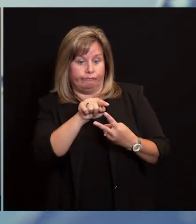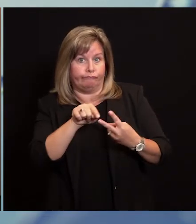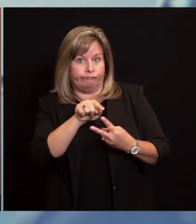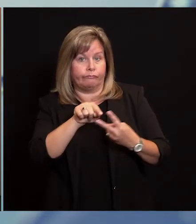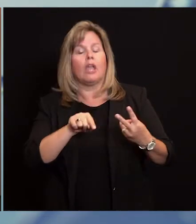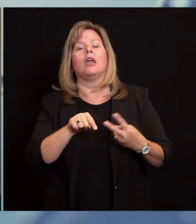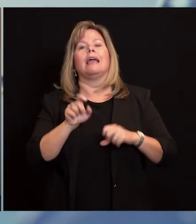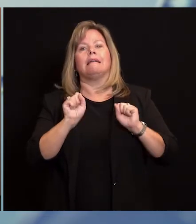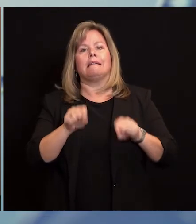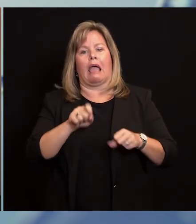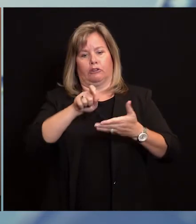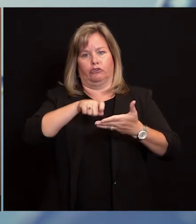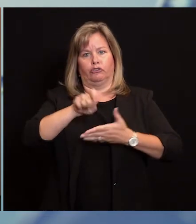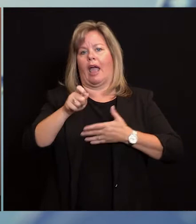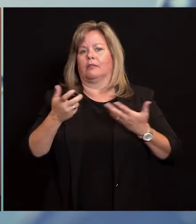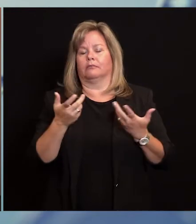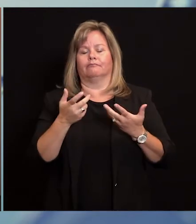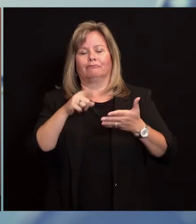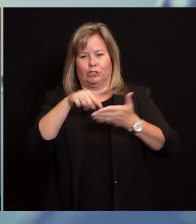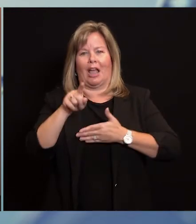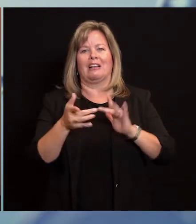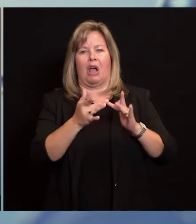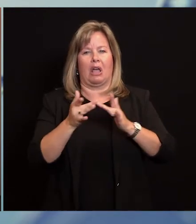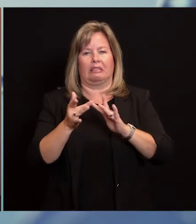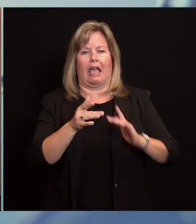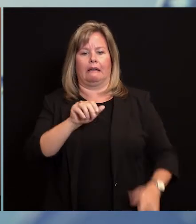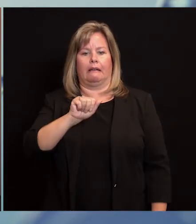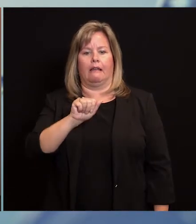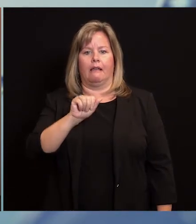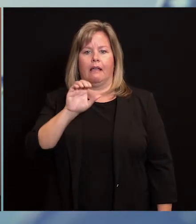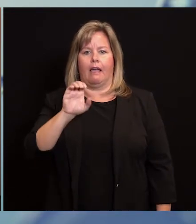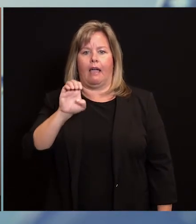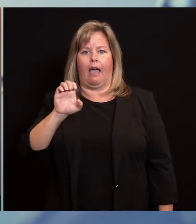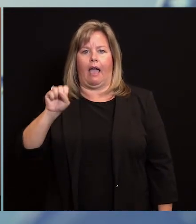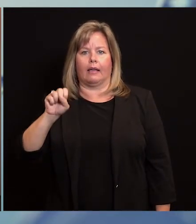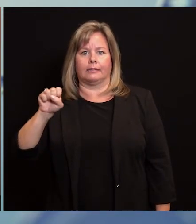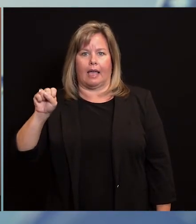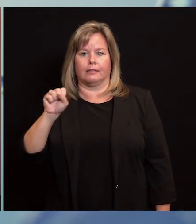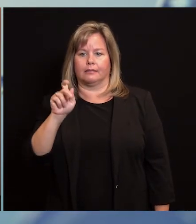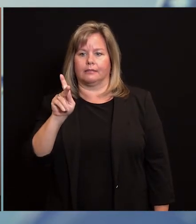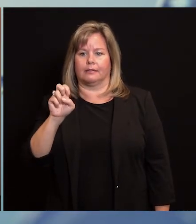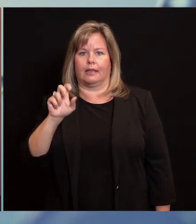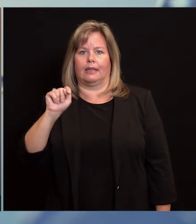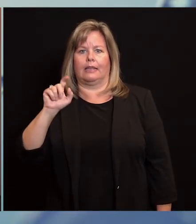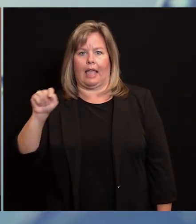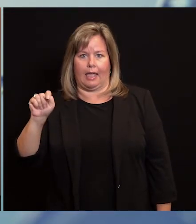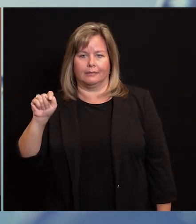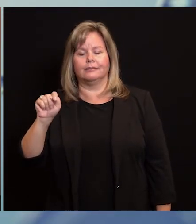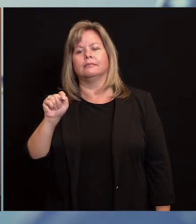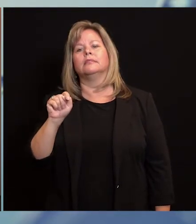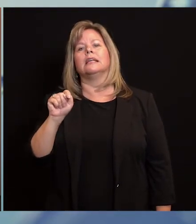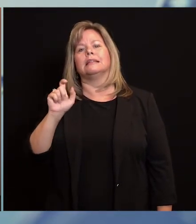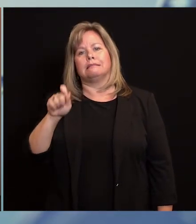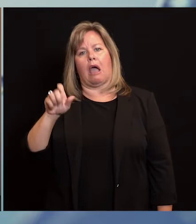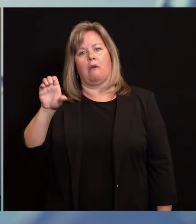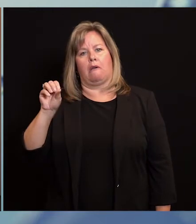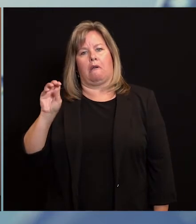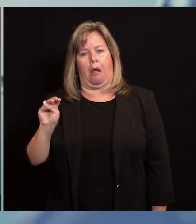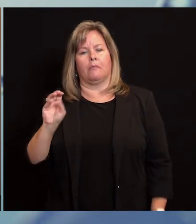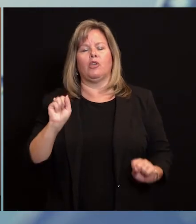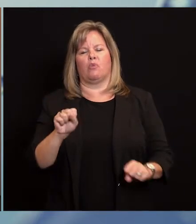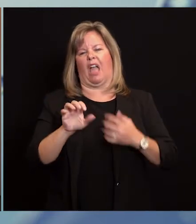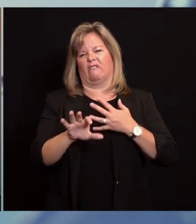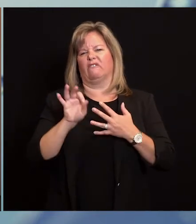to accesskent.com, and you can find links there that'll tell you how to apply for those funds. And finally, I want